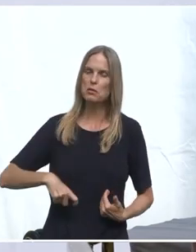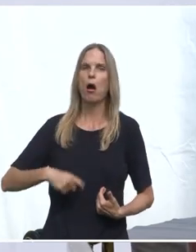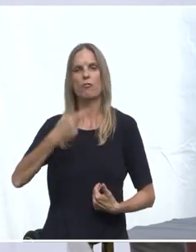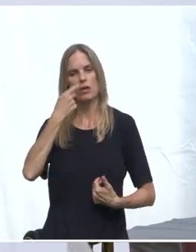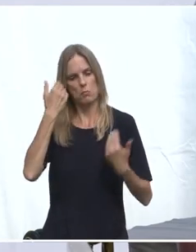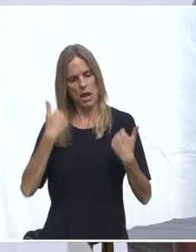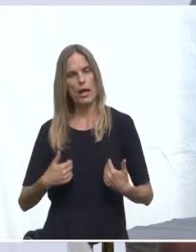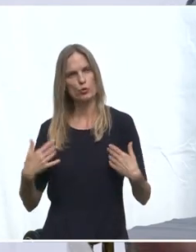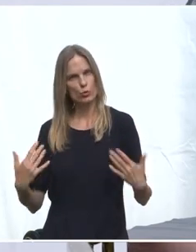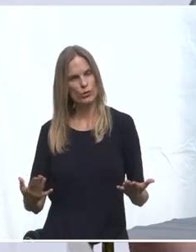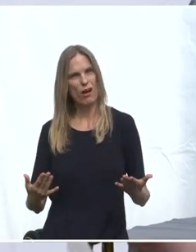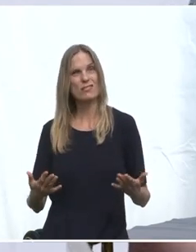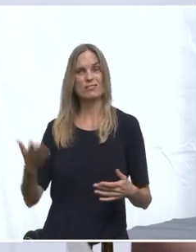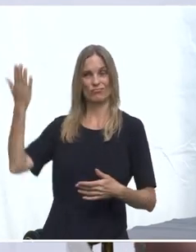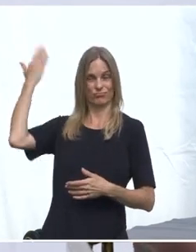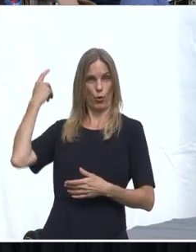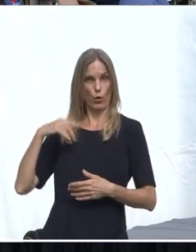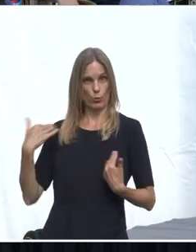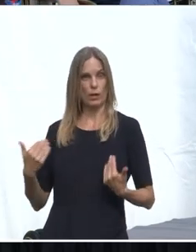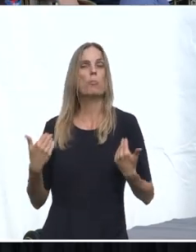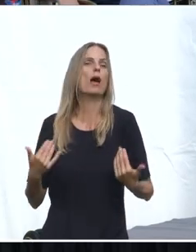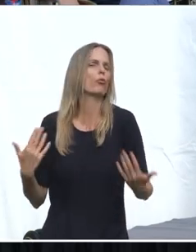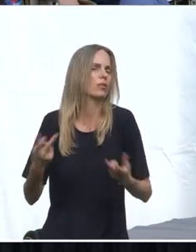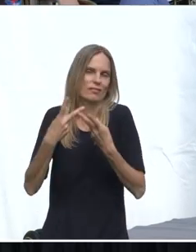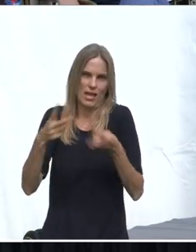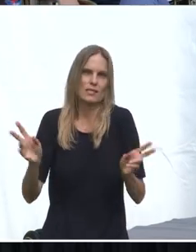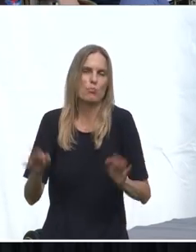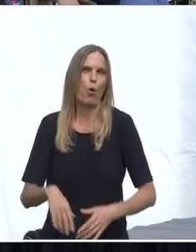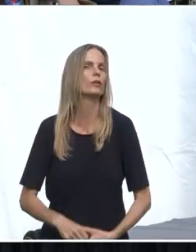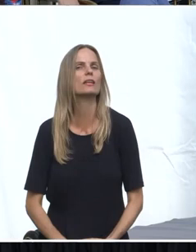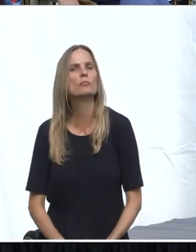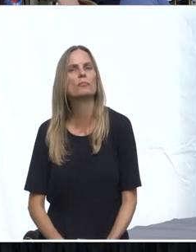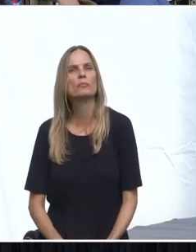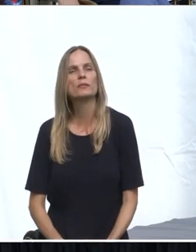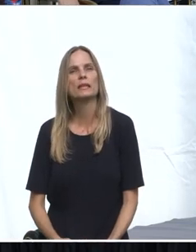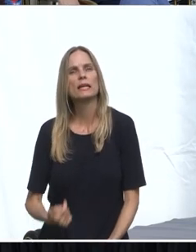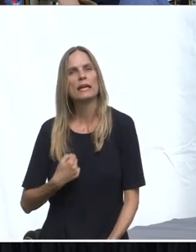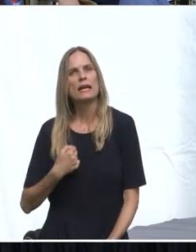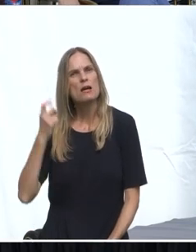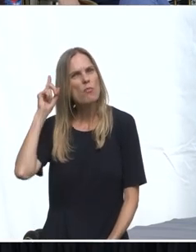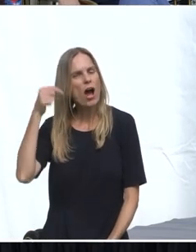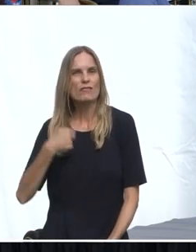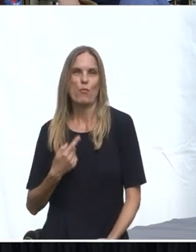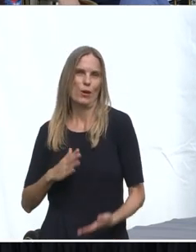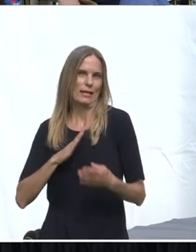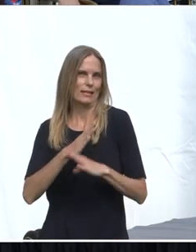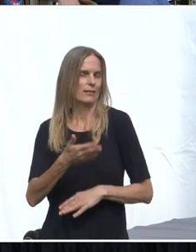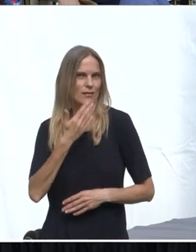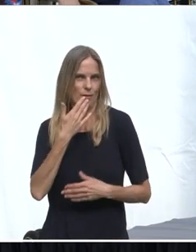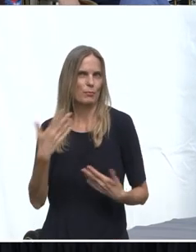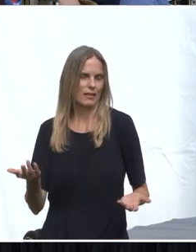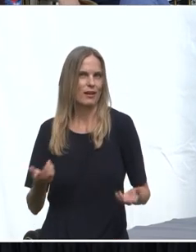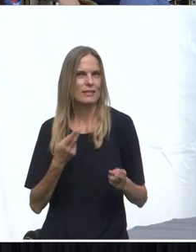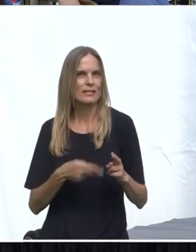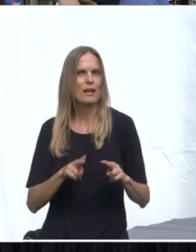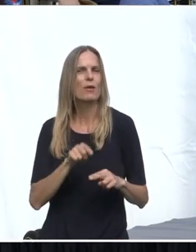1990s, for example. Yeah, actually, I don't think I'm gonna add much anything here, because I think what you